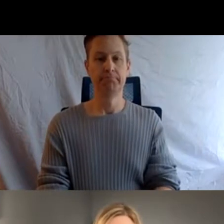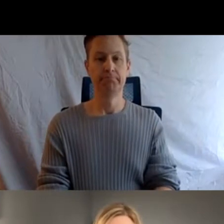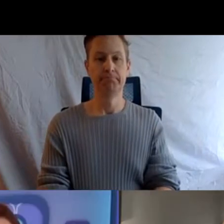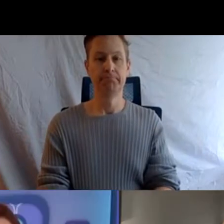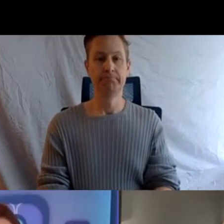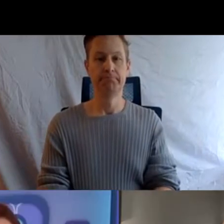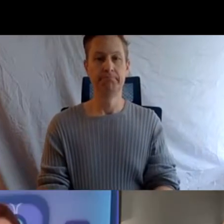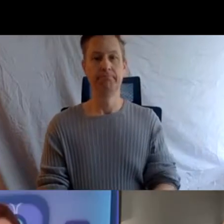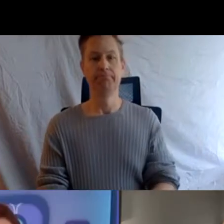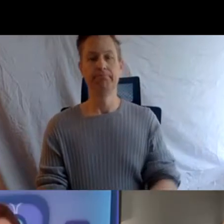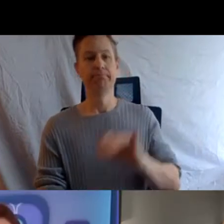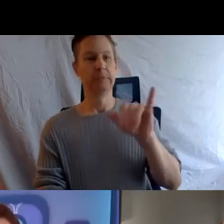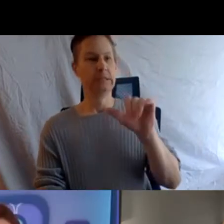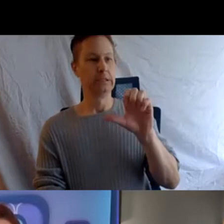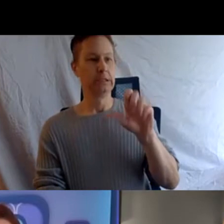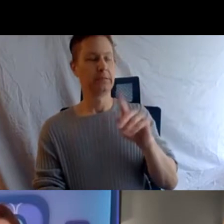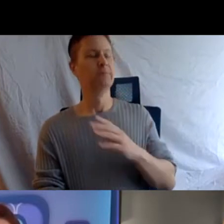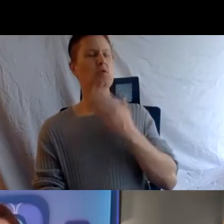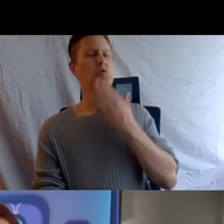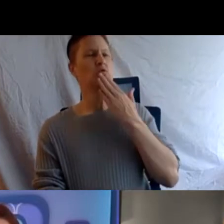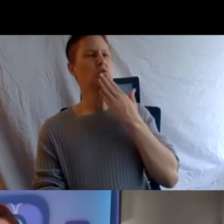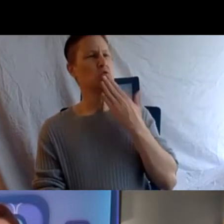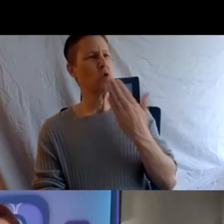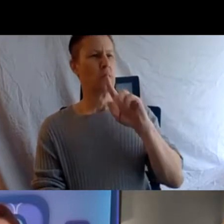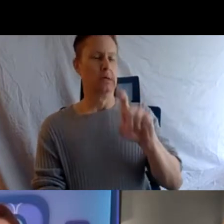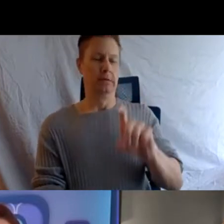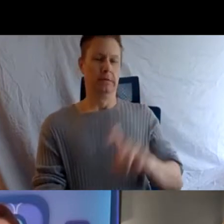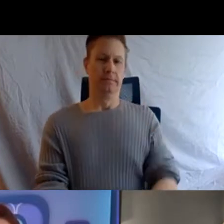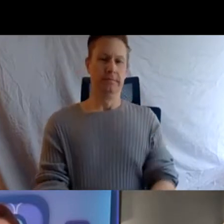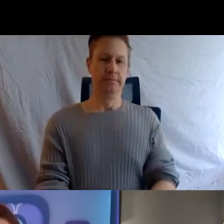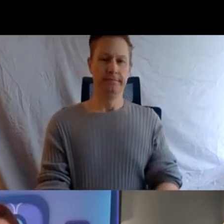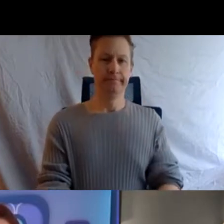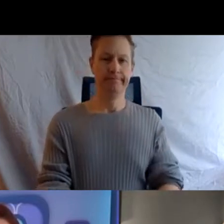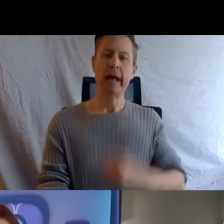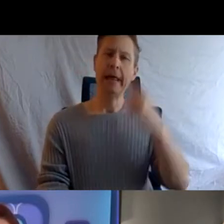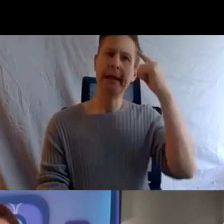Oh, that is a good question. I think,